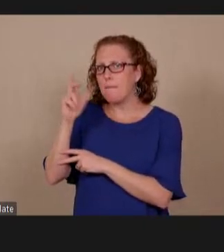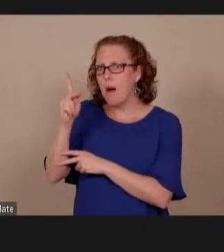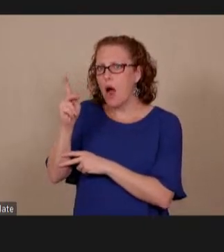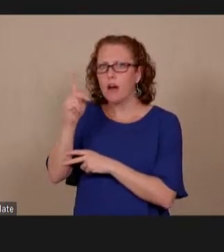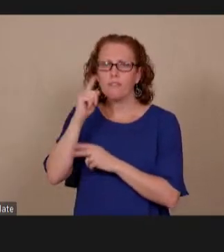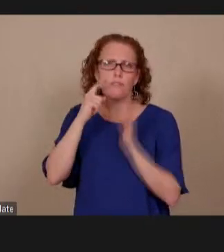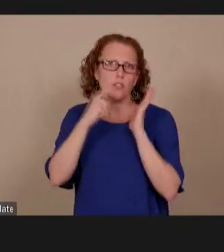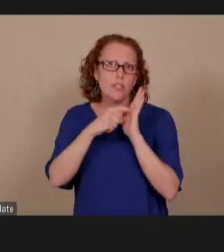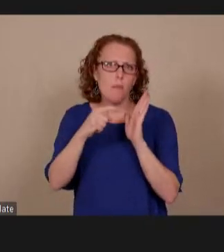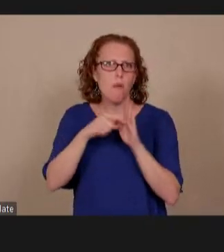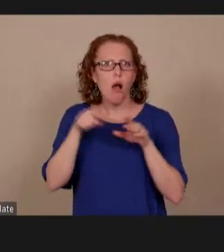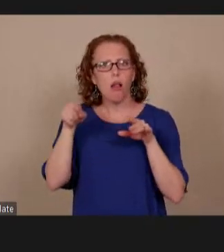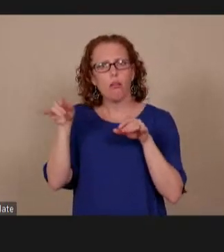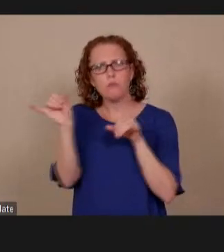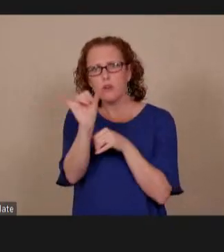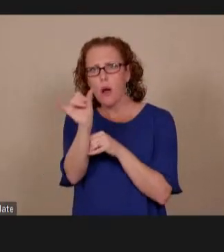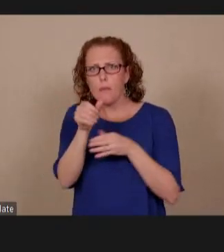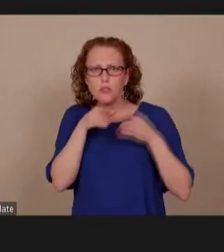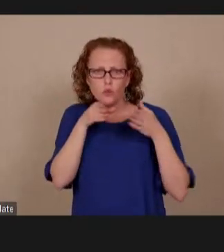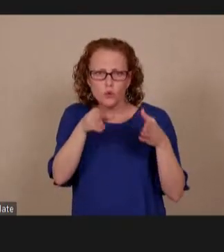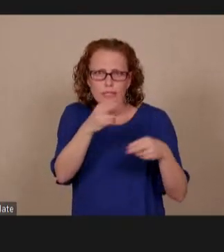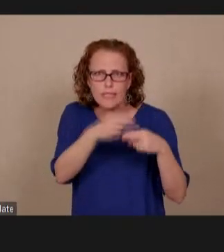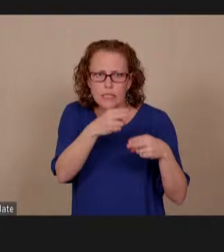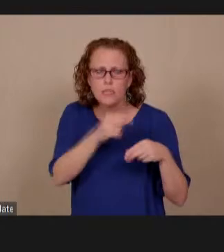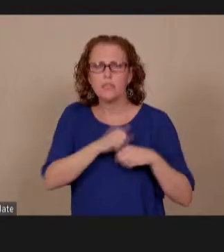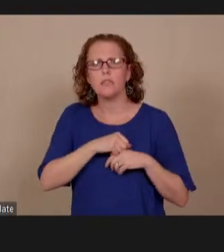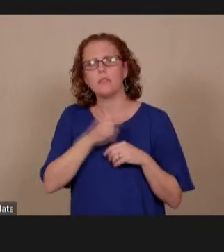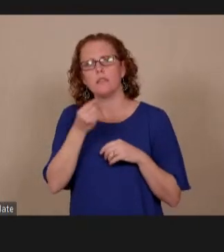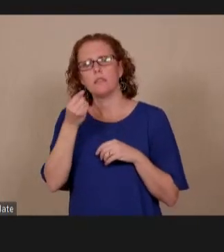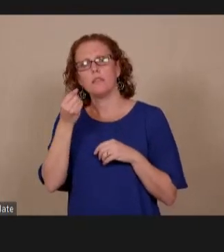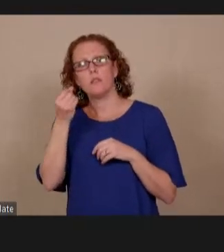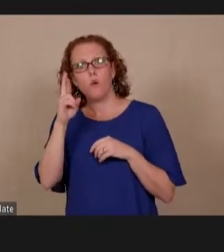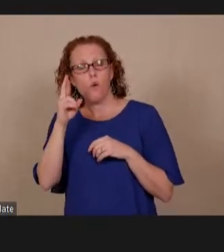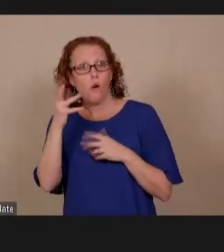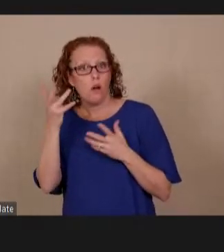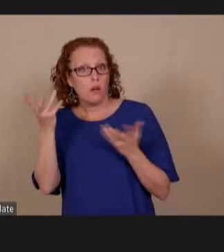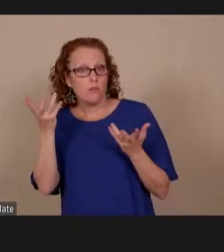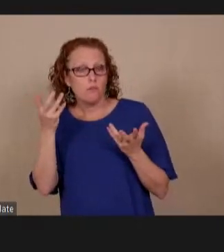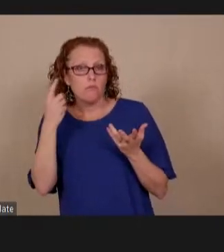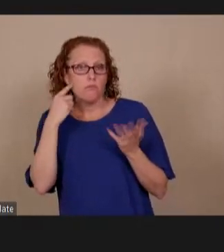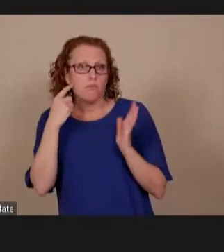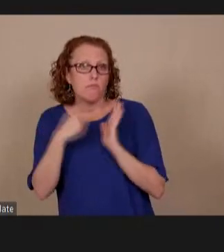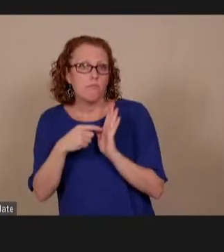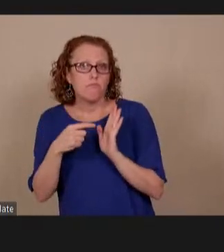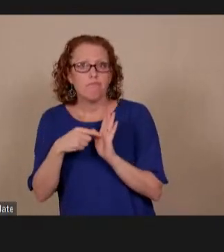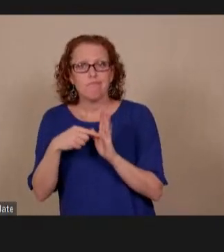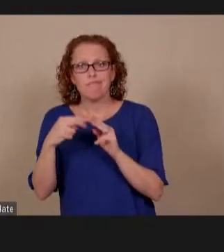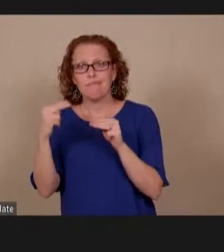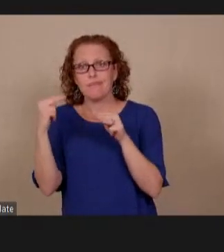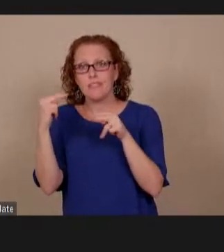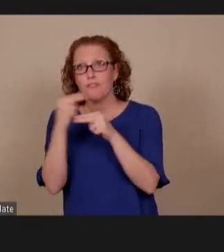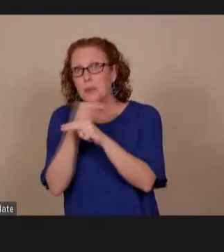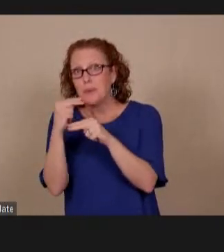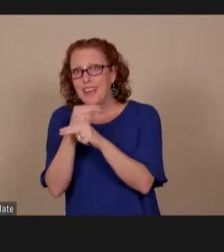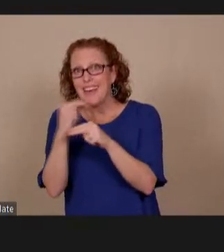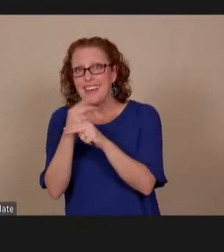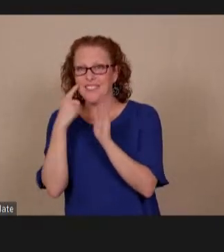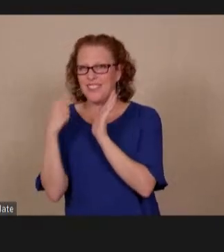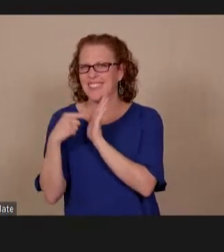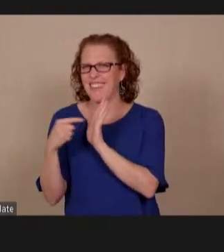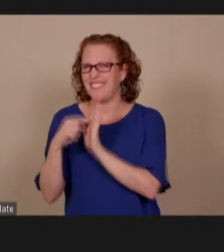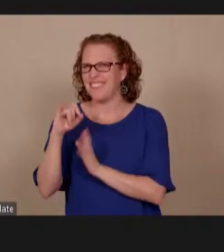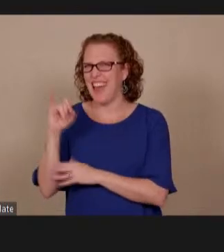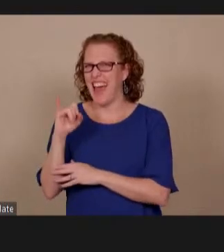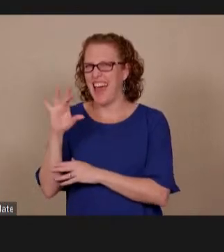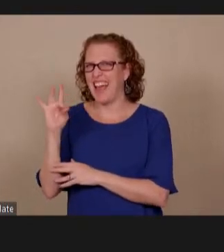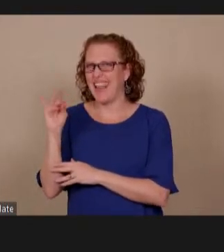roads and streets, or even the interstates, such as I-80. And the last is